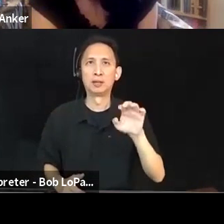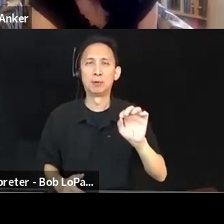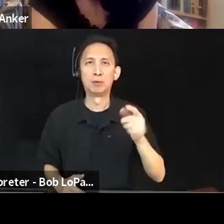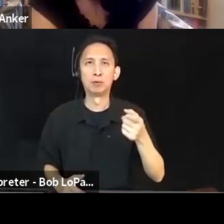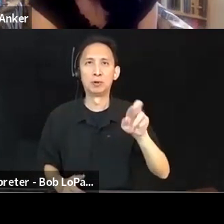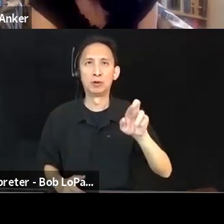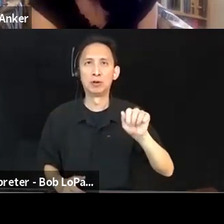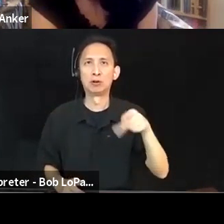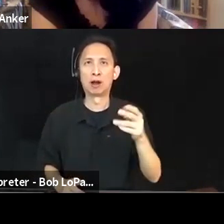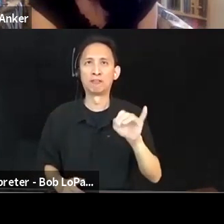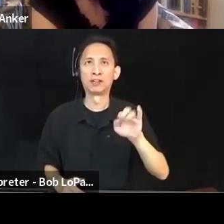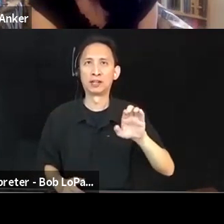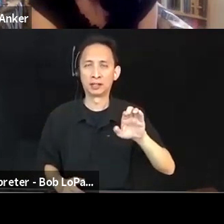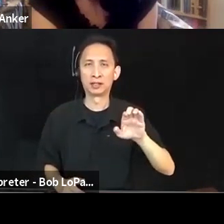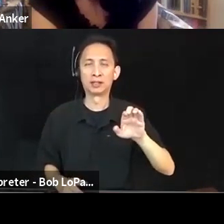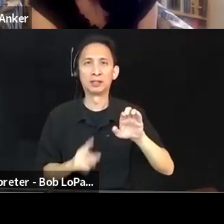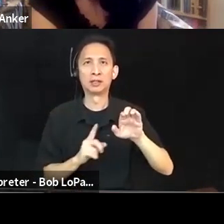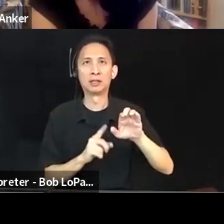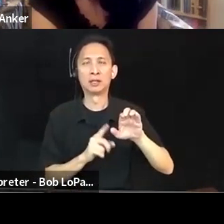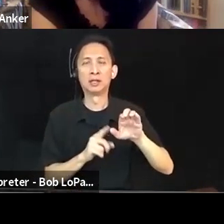sense to both the fear of